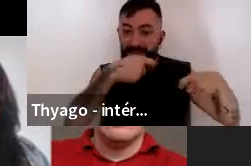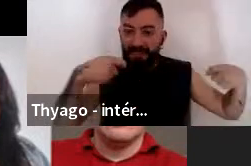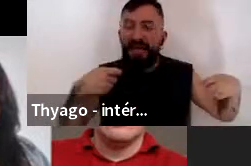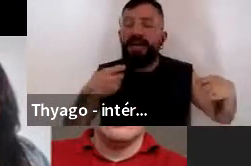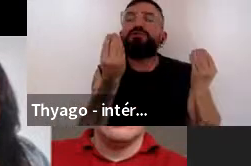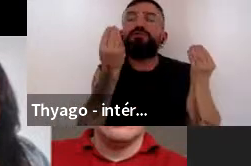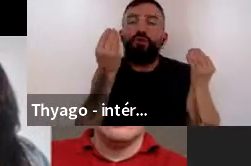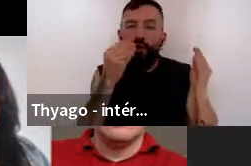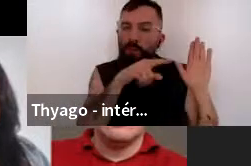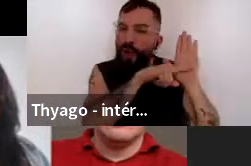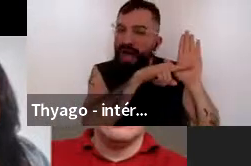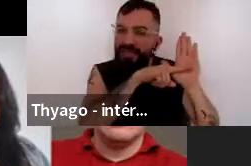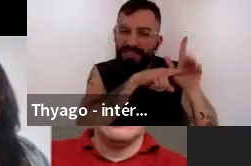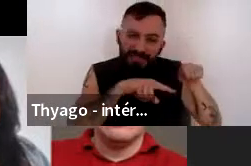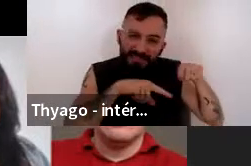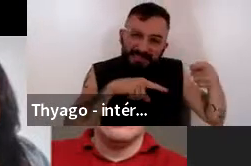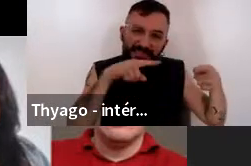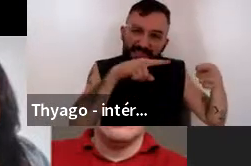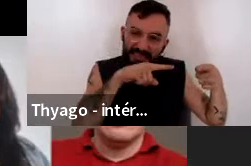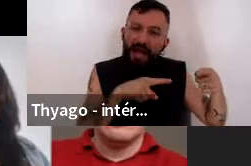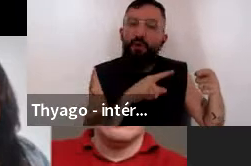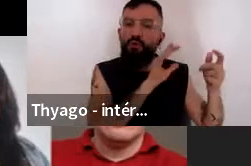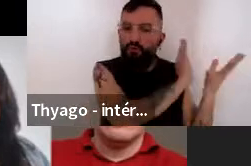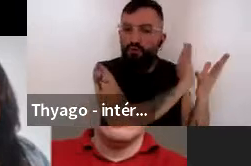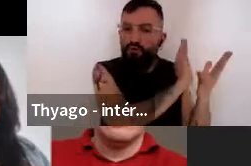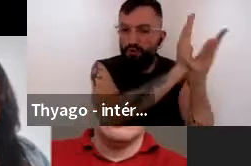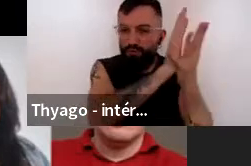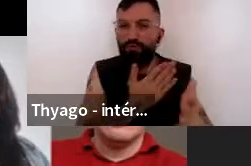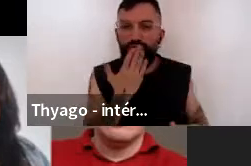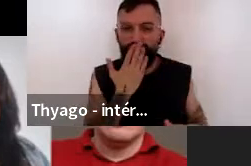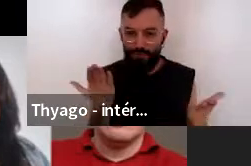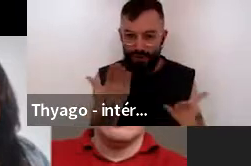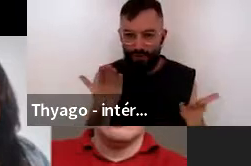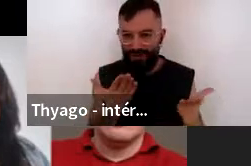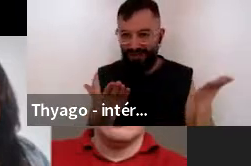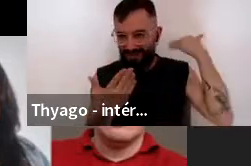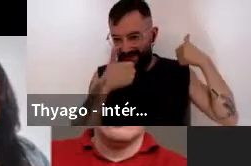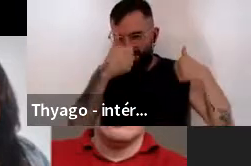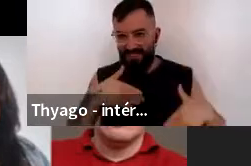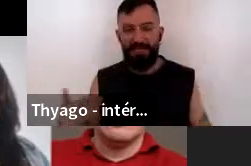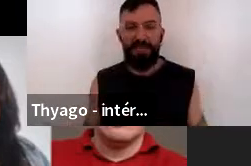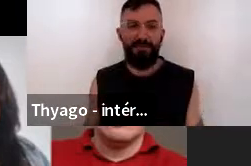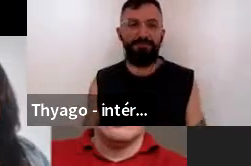morphological types I explained before.